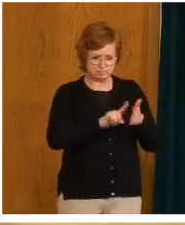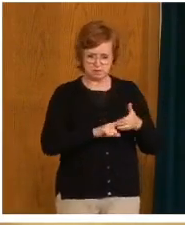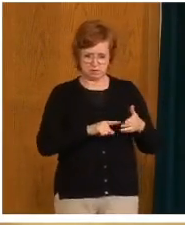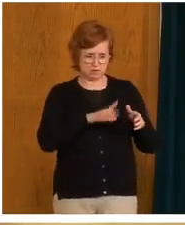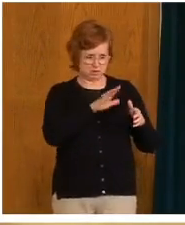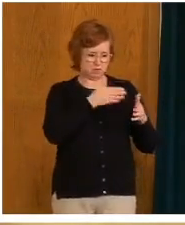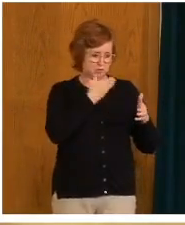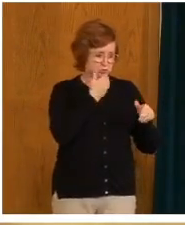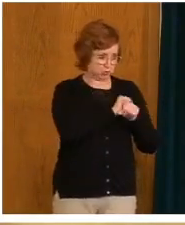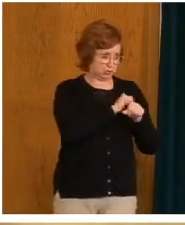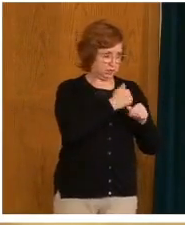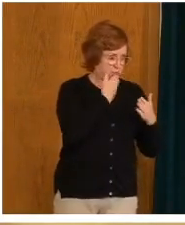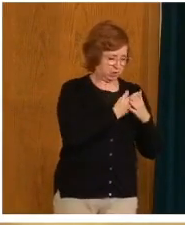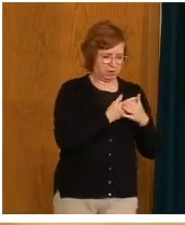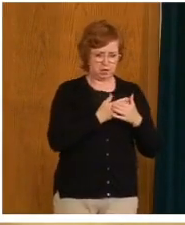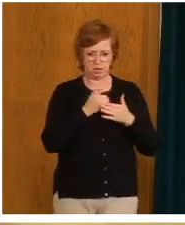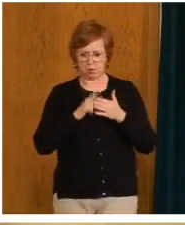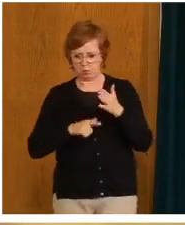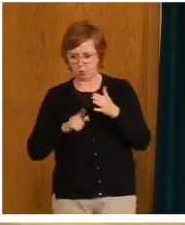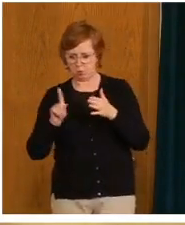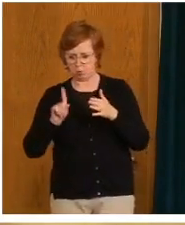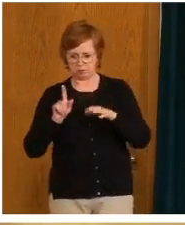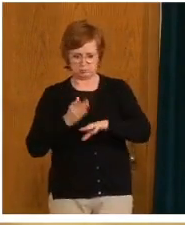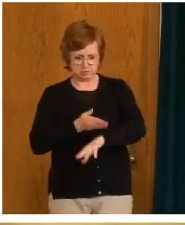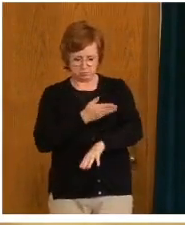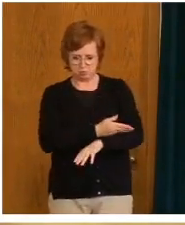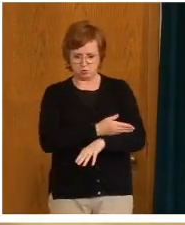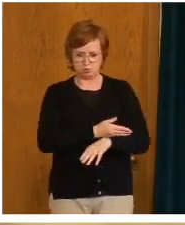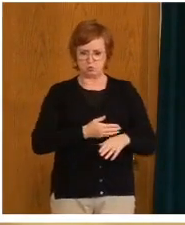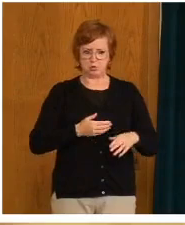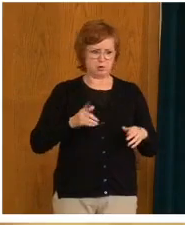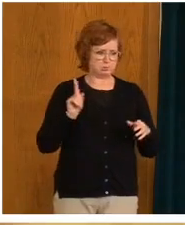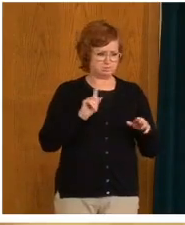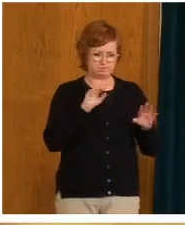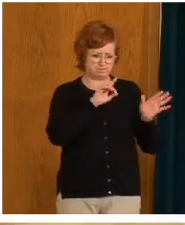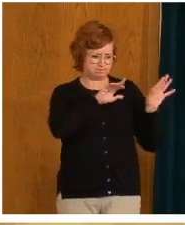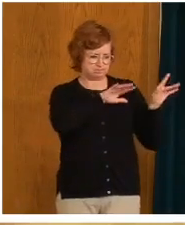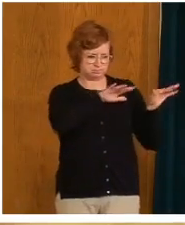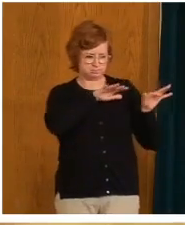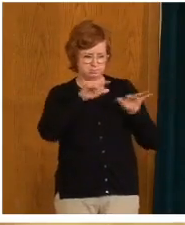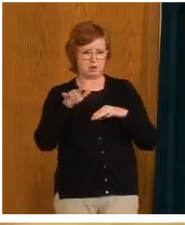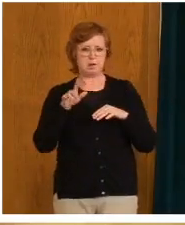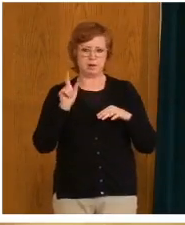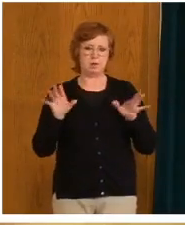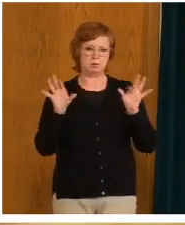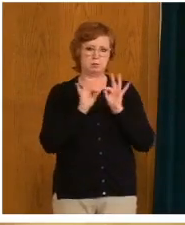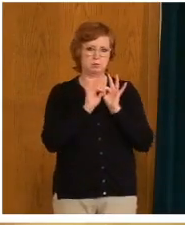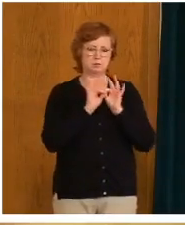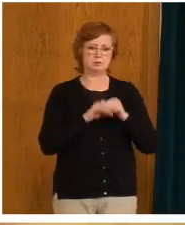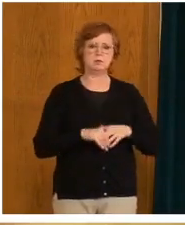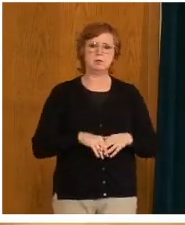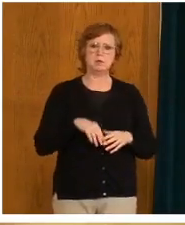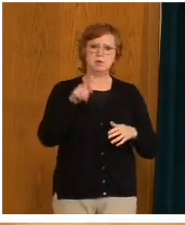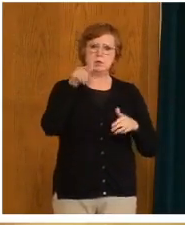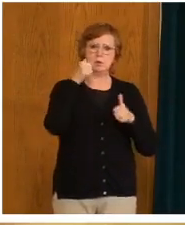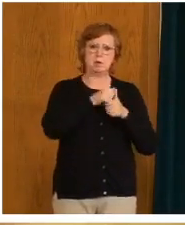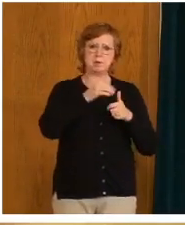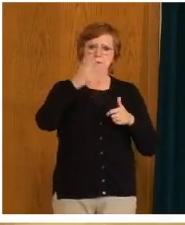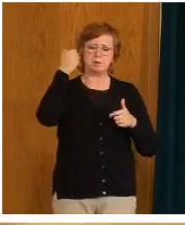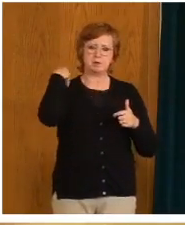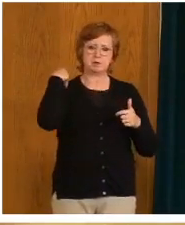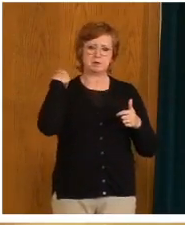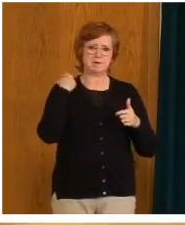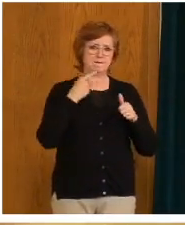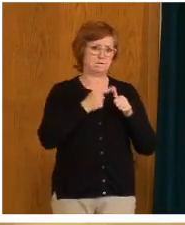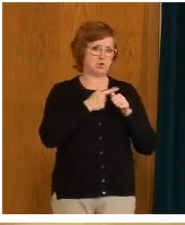working. How do we fix what isn't working, and how do we really enhance what is working? And if you remember back to the early days of the vaccine rollout, we were pretty